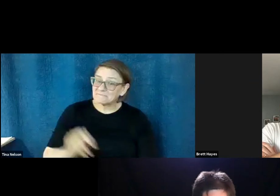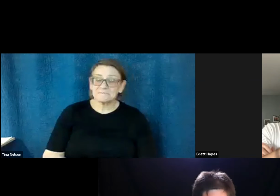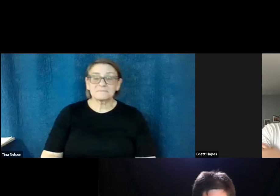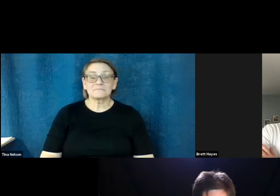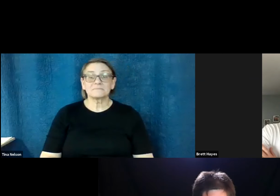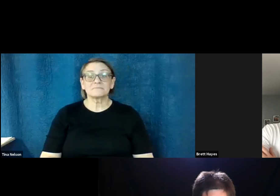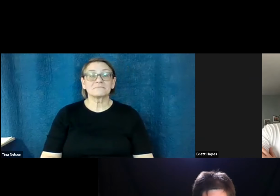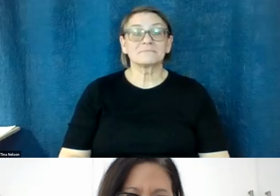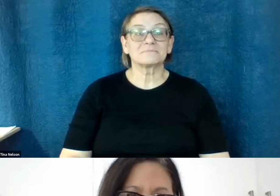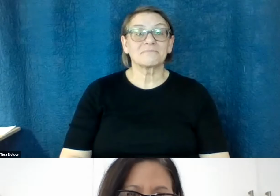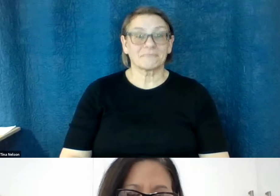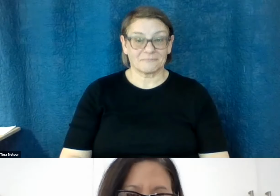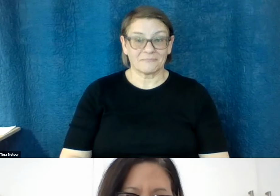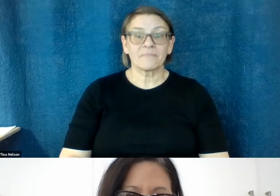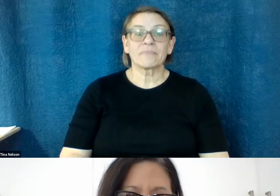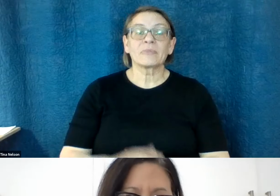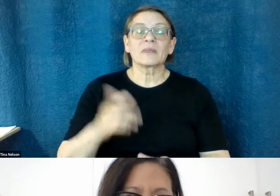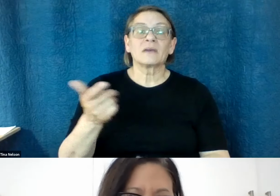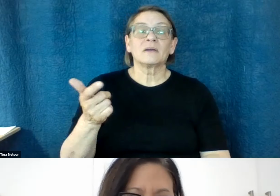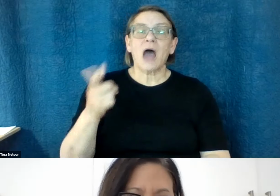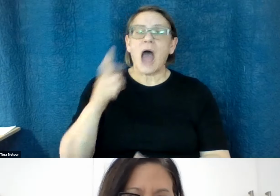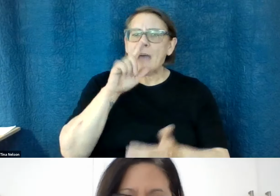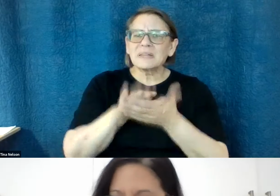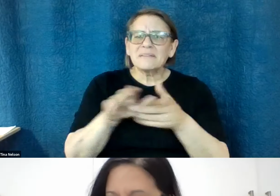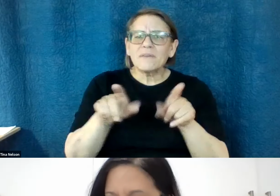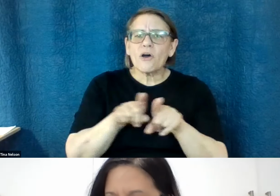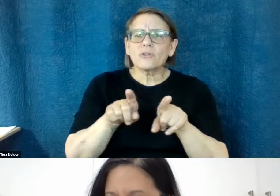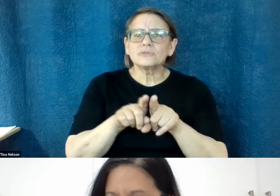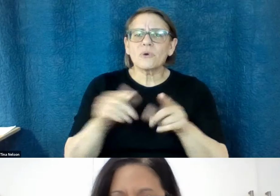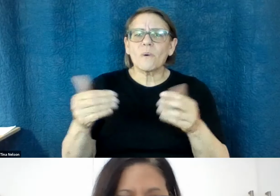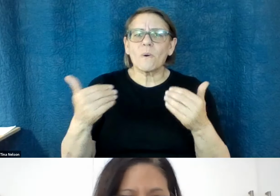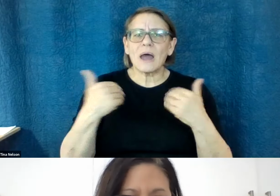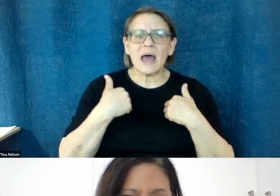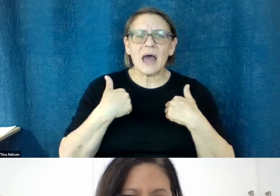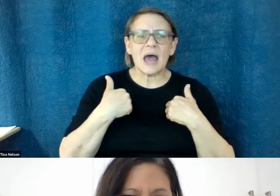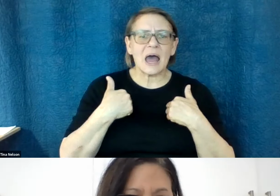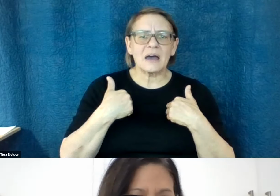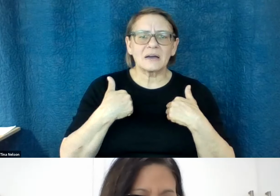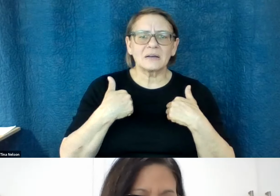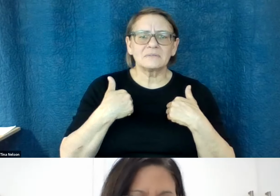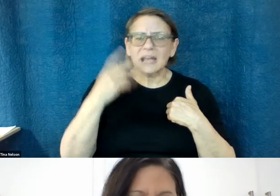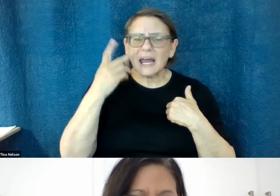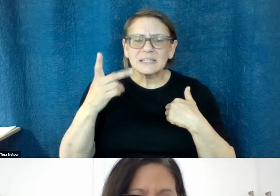I believe we are great. I believe we also have Bumi. Did I do you?